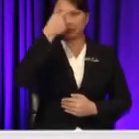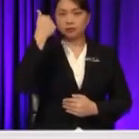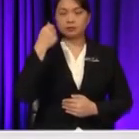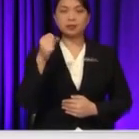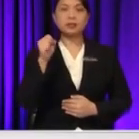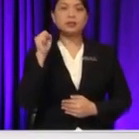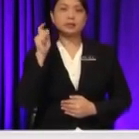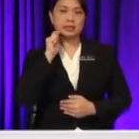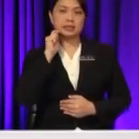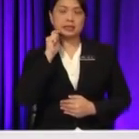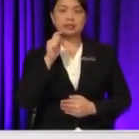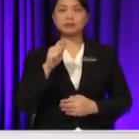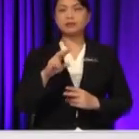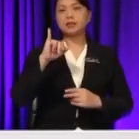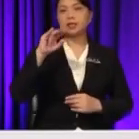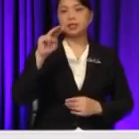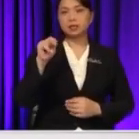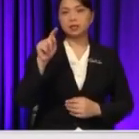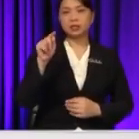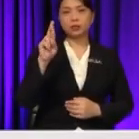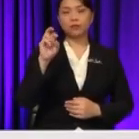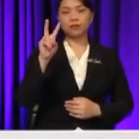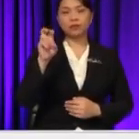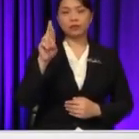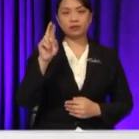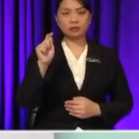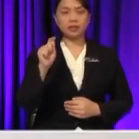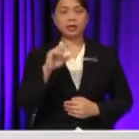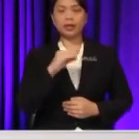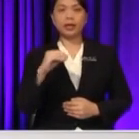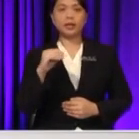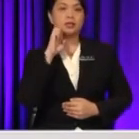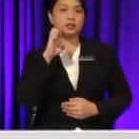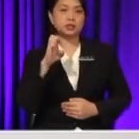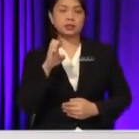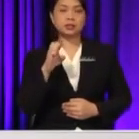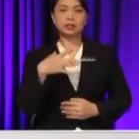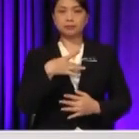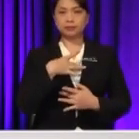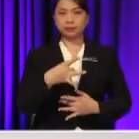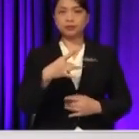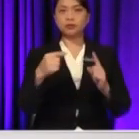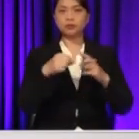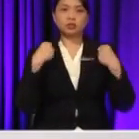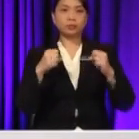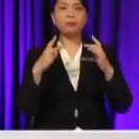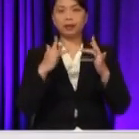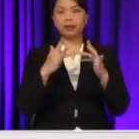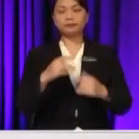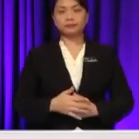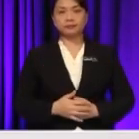you don't like to socialize outside and you prefer to shop for clothes online. Mm-hmm. All right, thank you, Tasnim. What about we ask for another